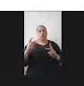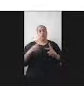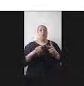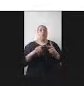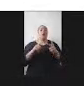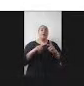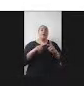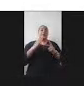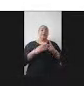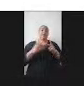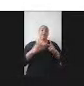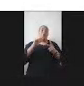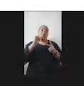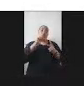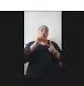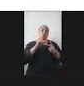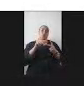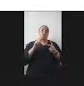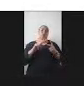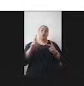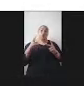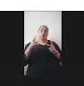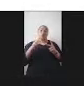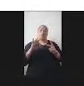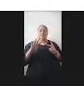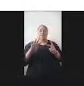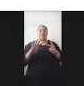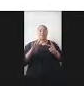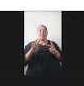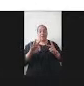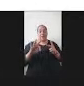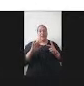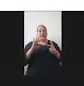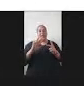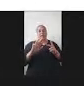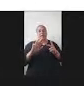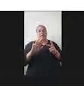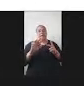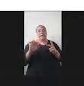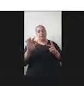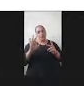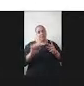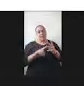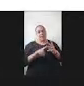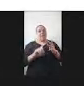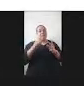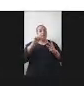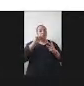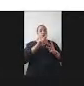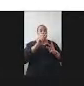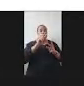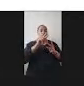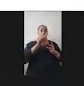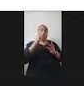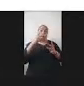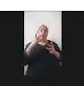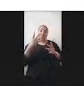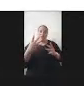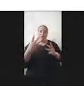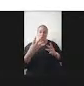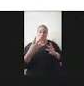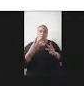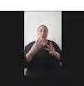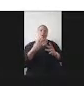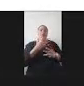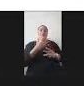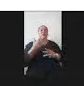fourth quarter, 22-23, 96%. And then for the first quarter of 23-24, at 55% of